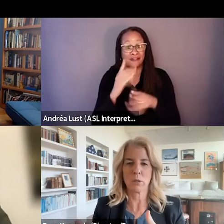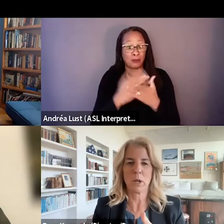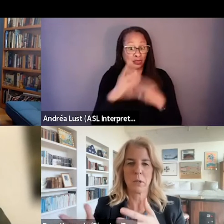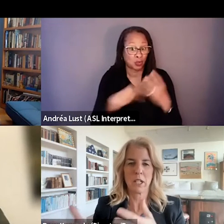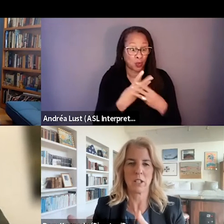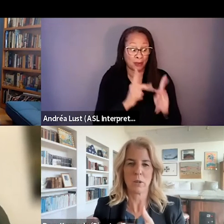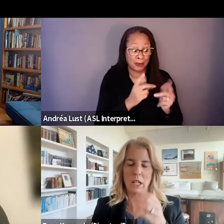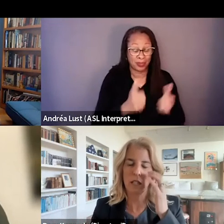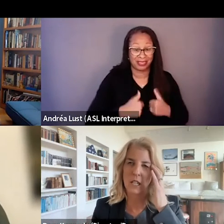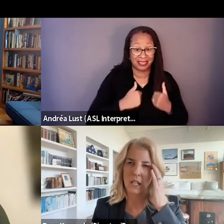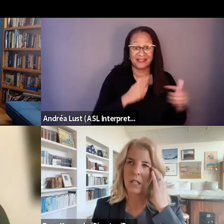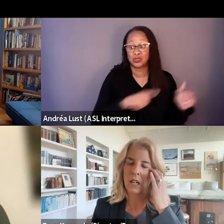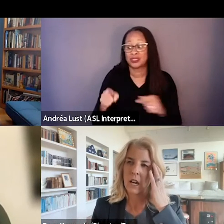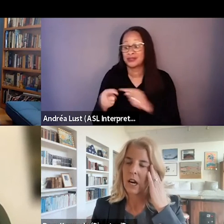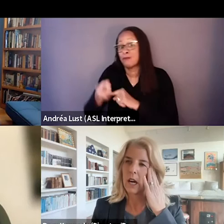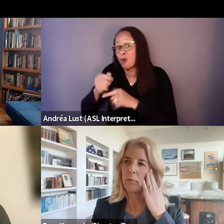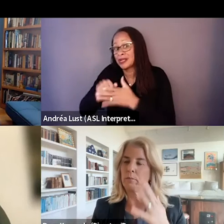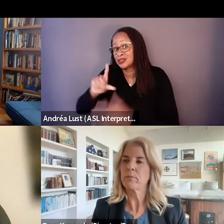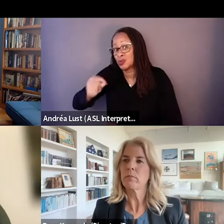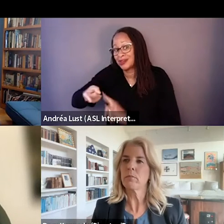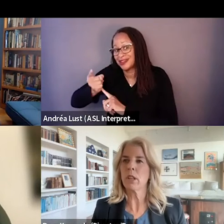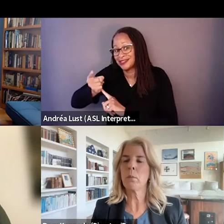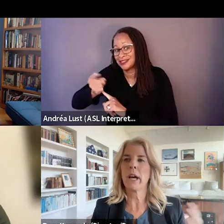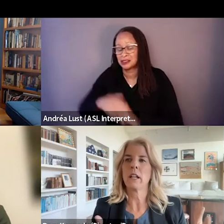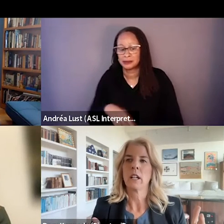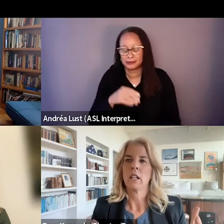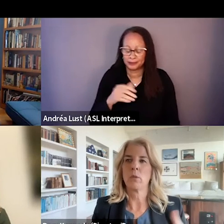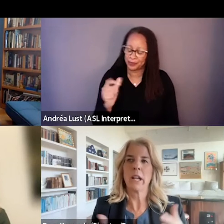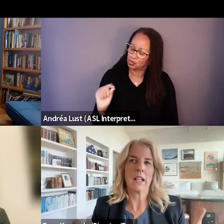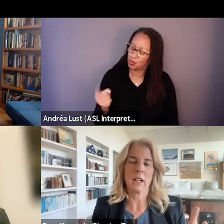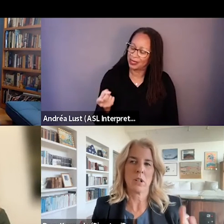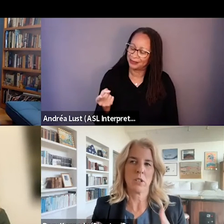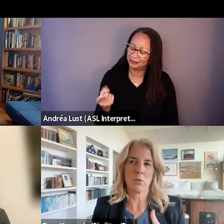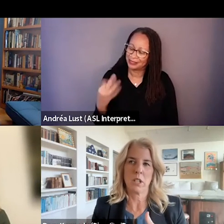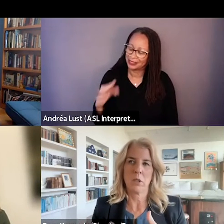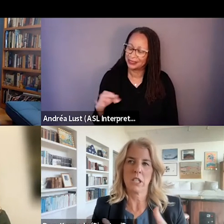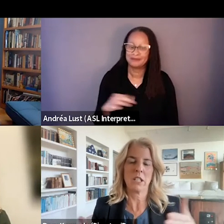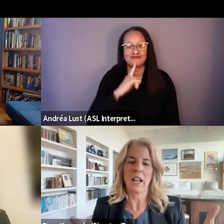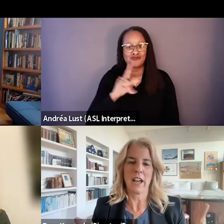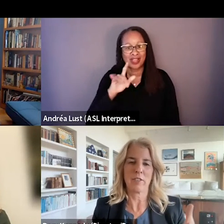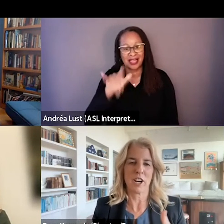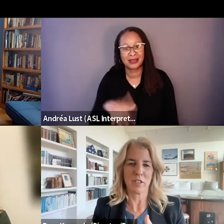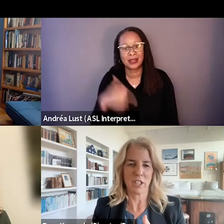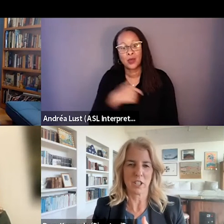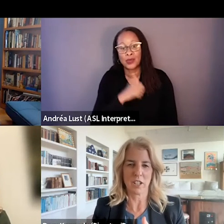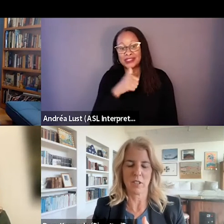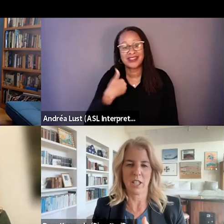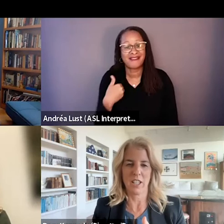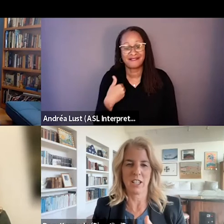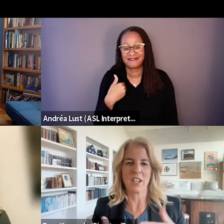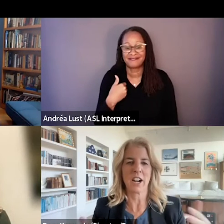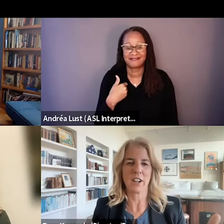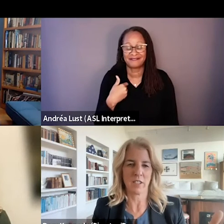to this moment in 2019. But the reality was we didn't have coverage of